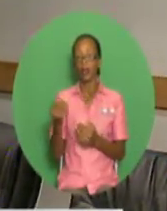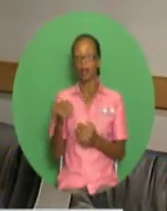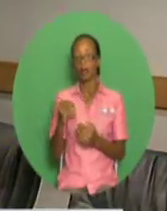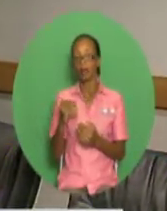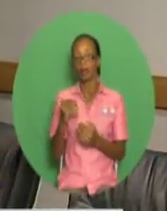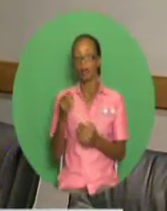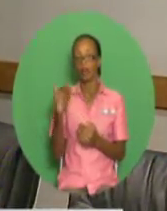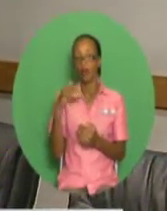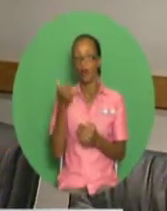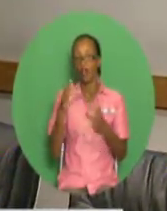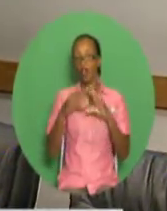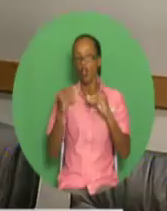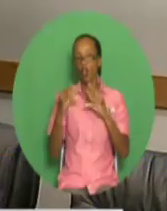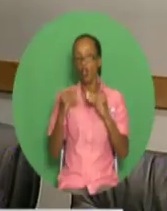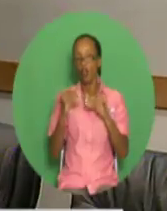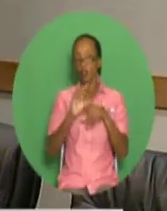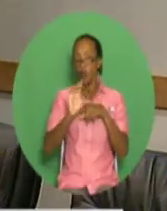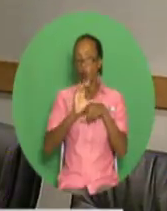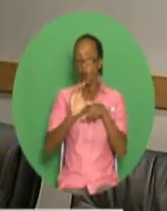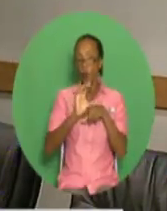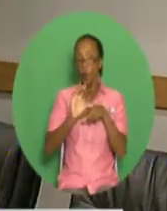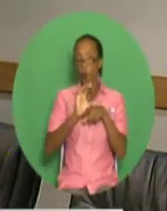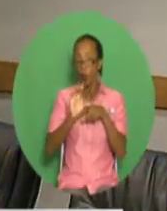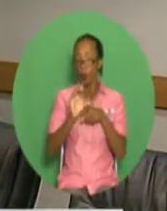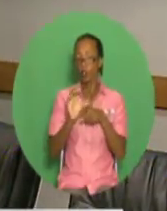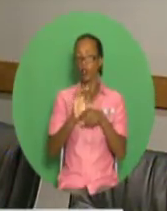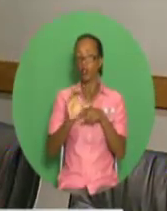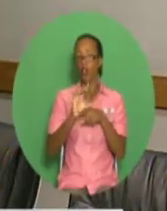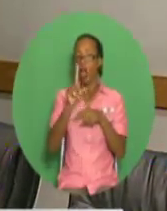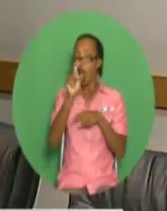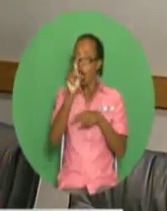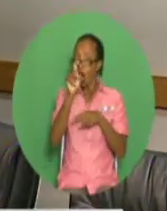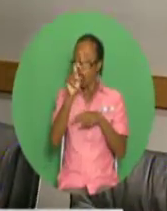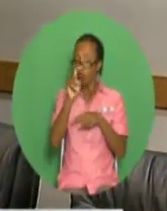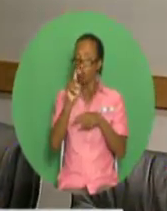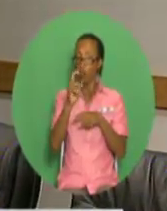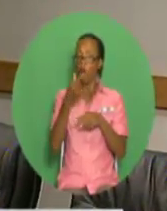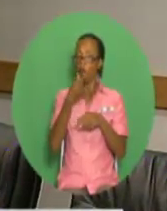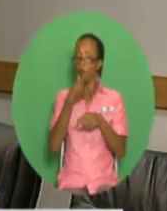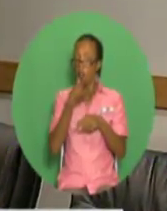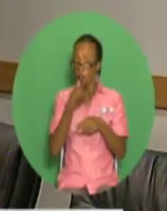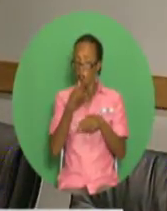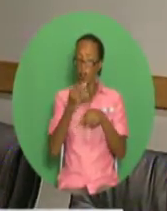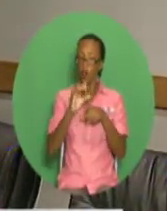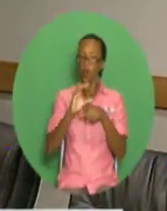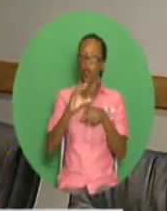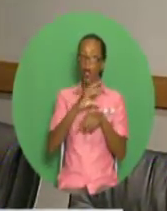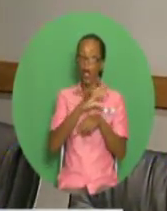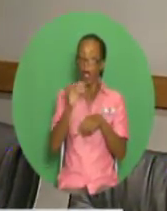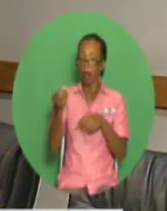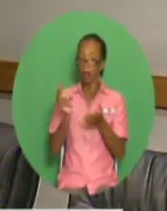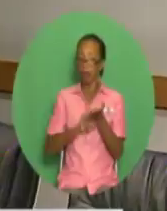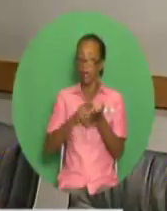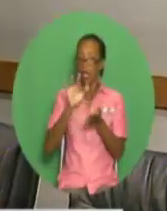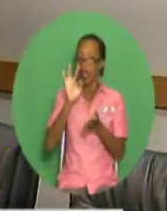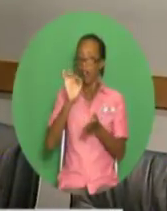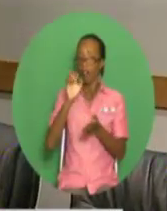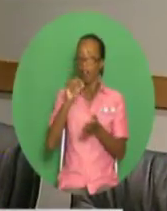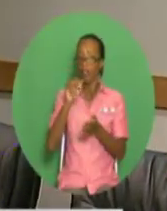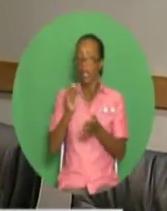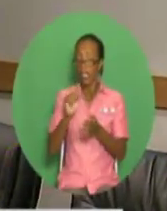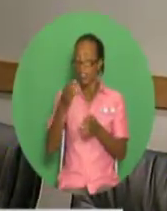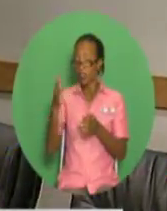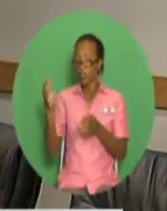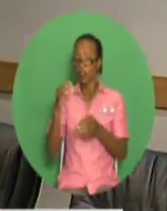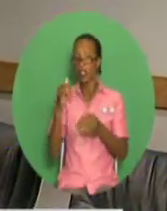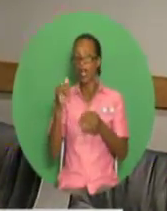where they coached over 100 coaches, referees, and umpires who got FINA certified at the event. So people from different islands